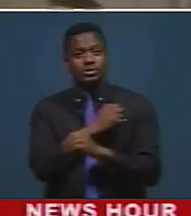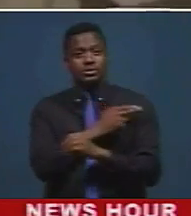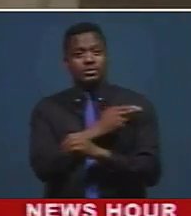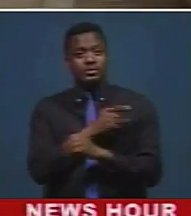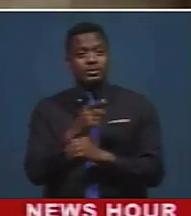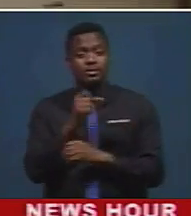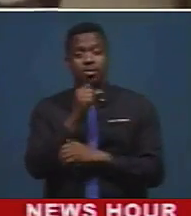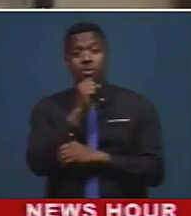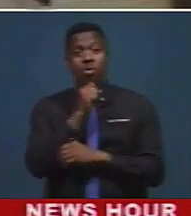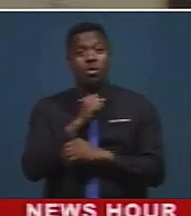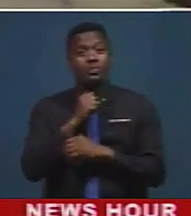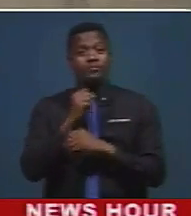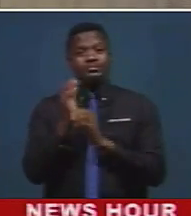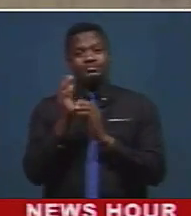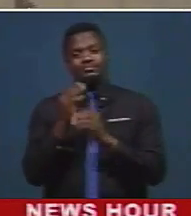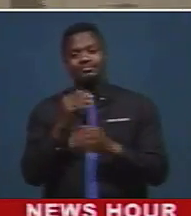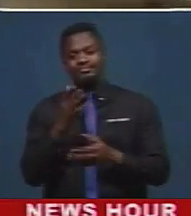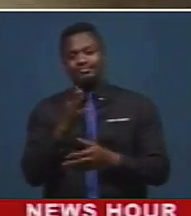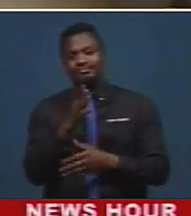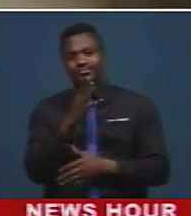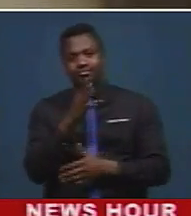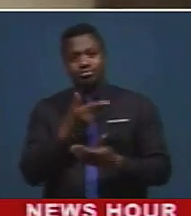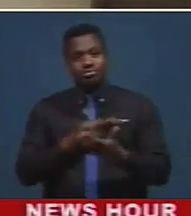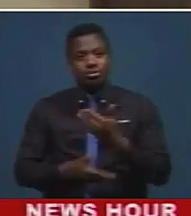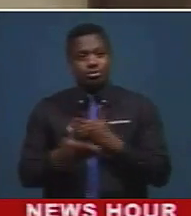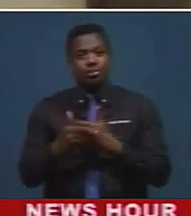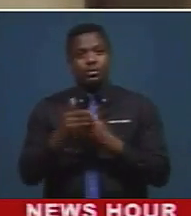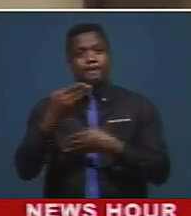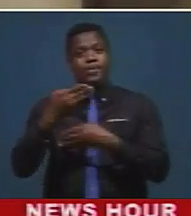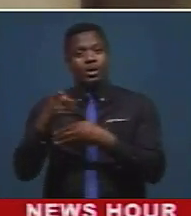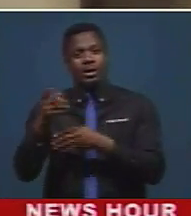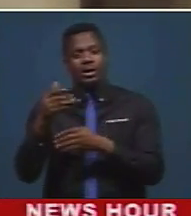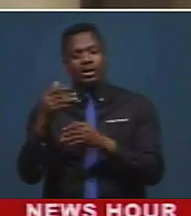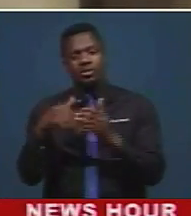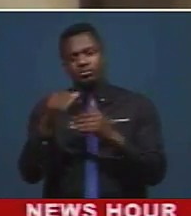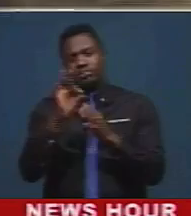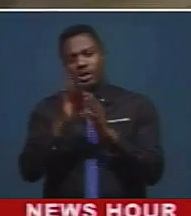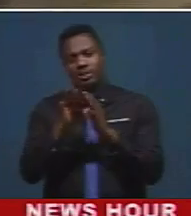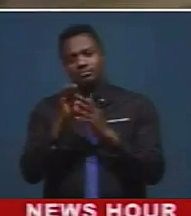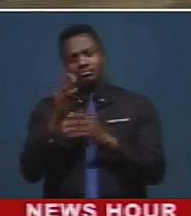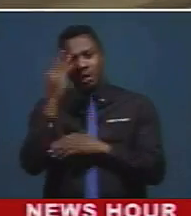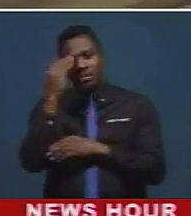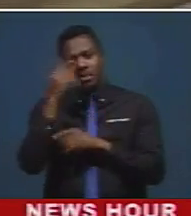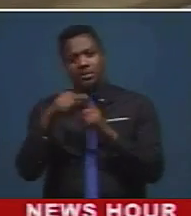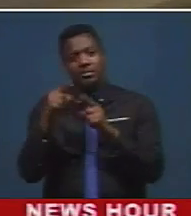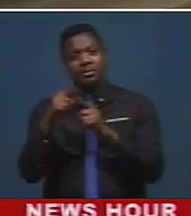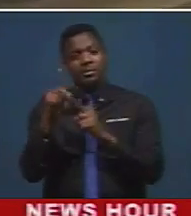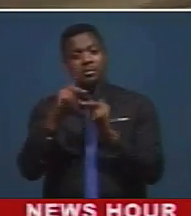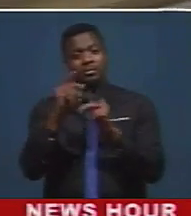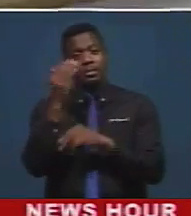the old maternity block at the Korle-Bu Teaching Hospital. It holds fond memories for many.